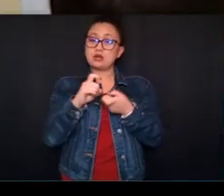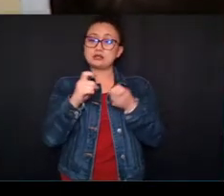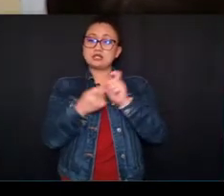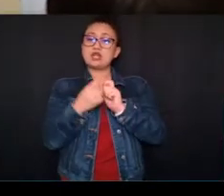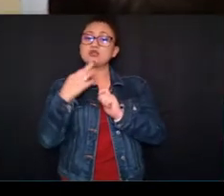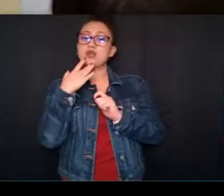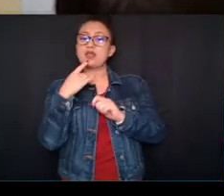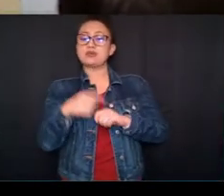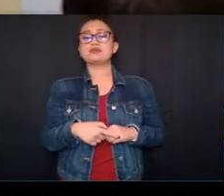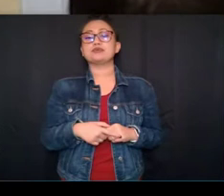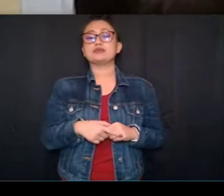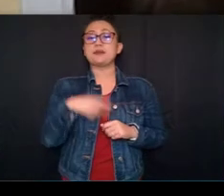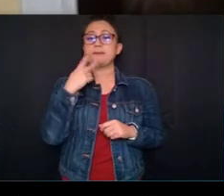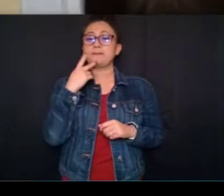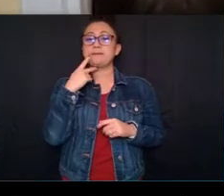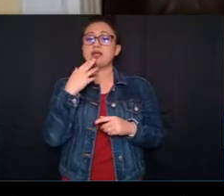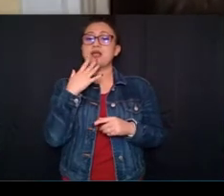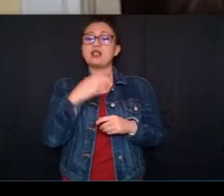have